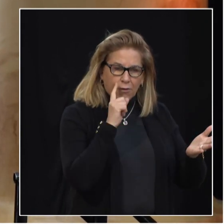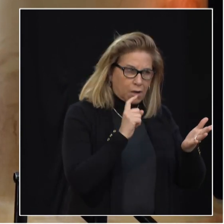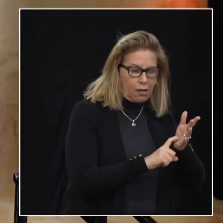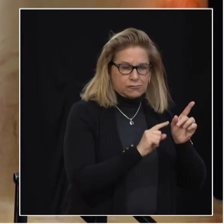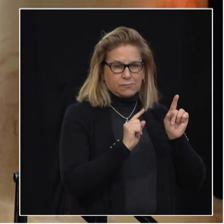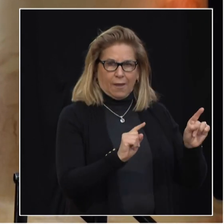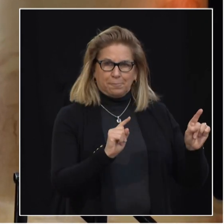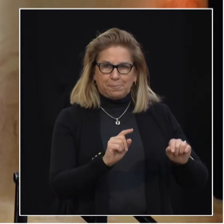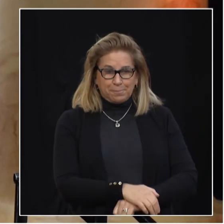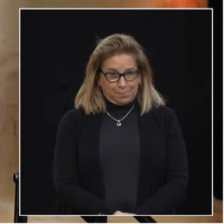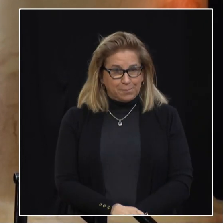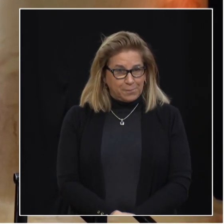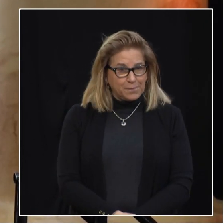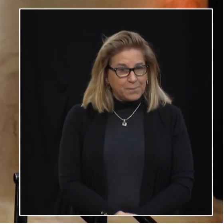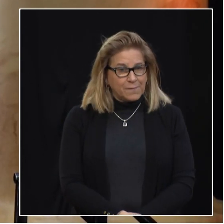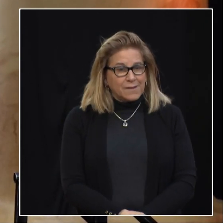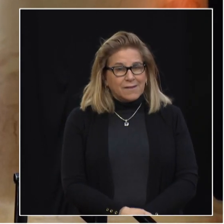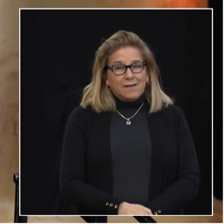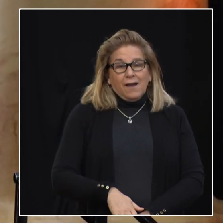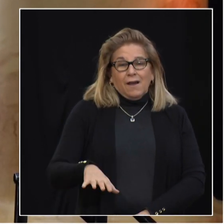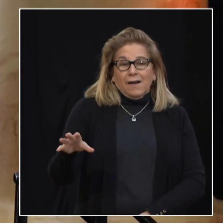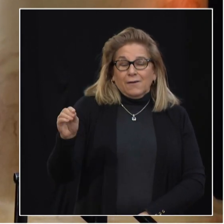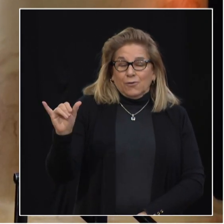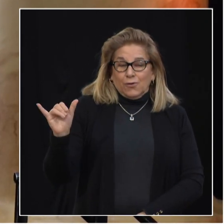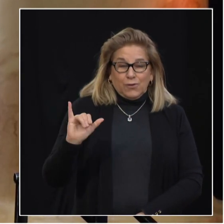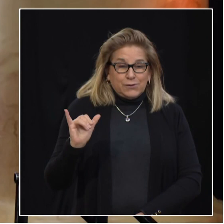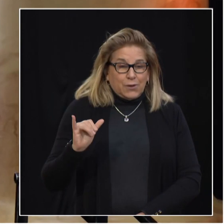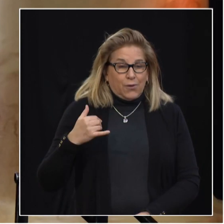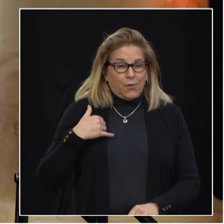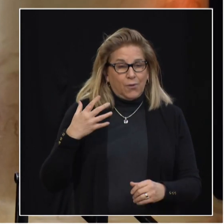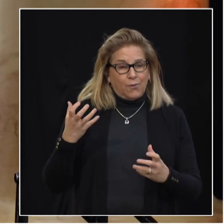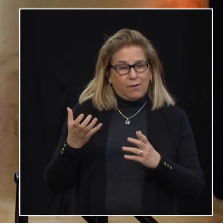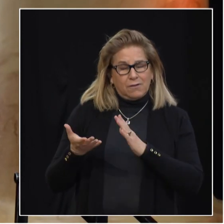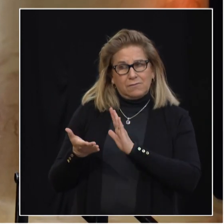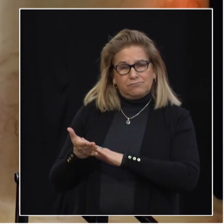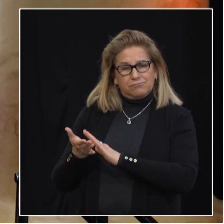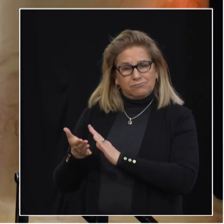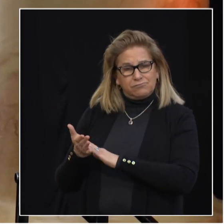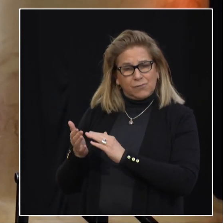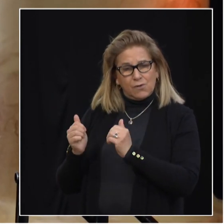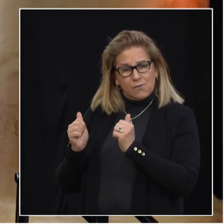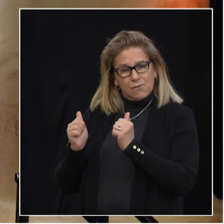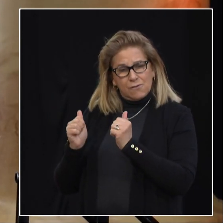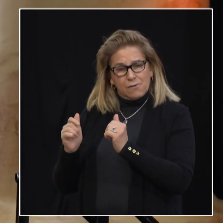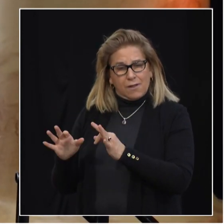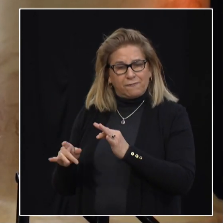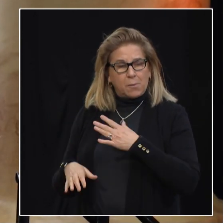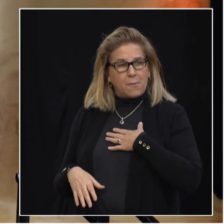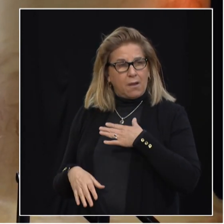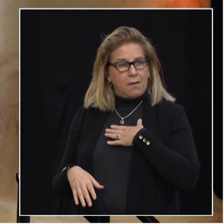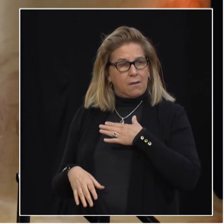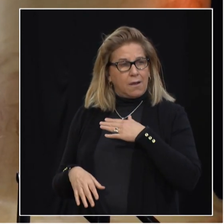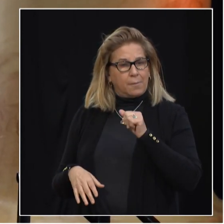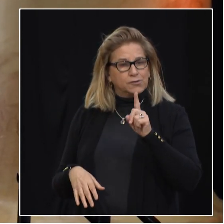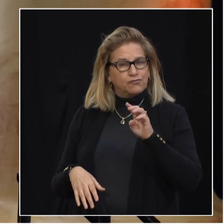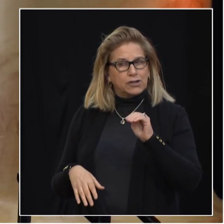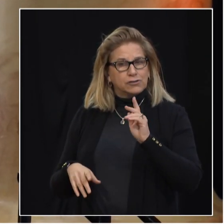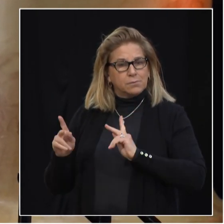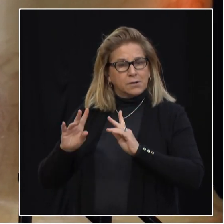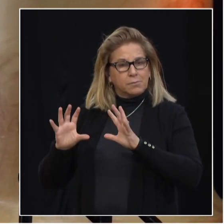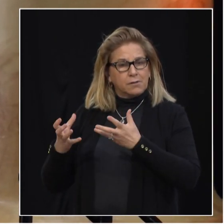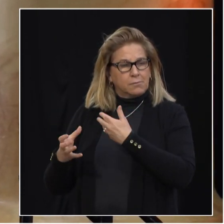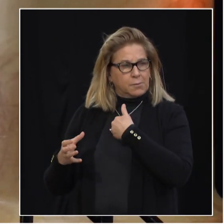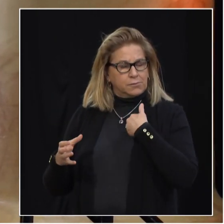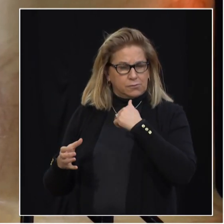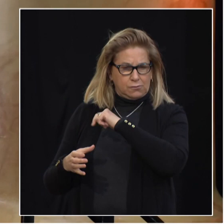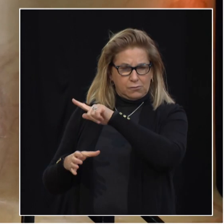I also want to give a big round of applause to all the members of my administration who are here, including our director